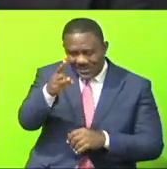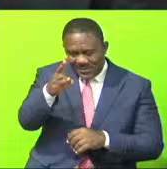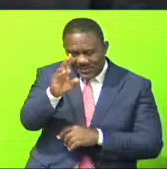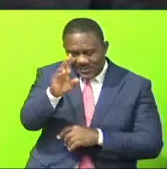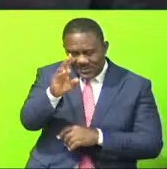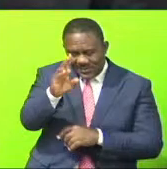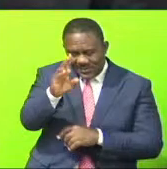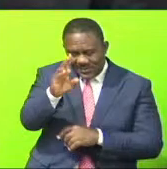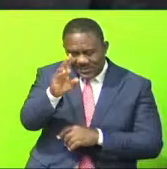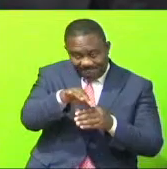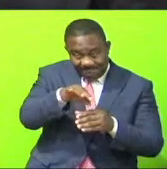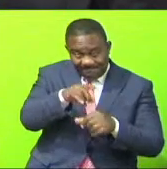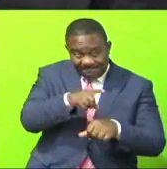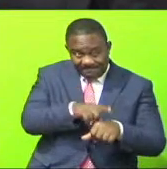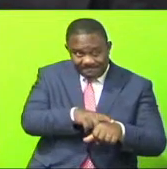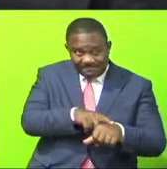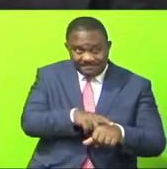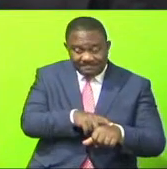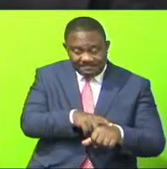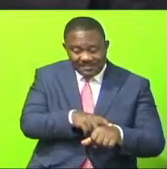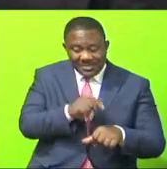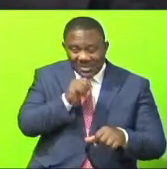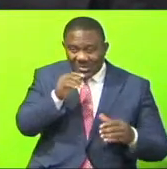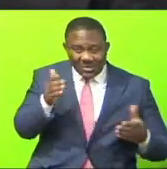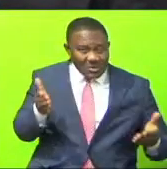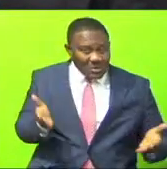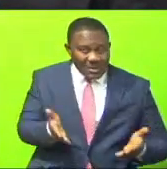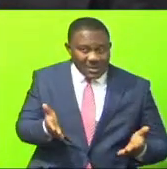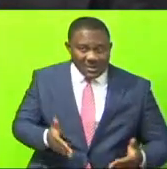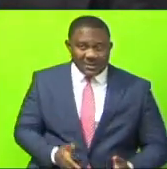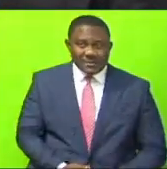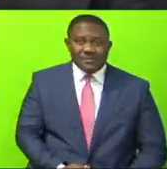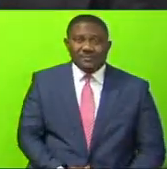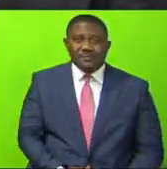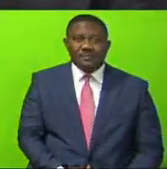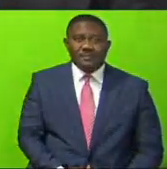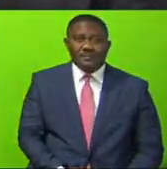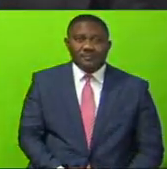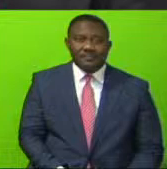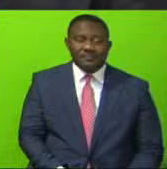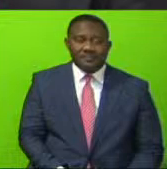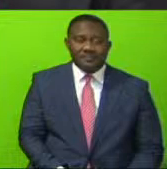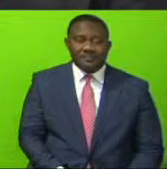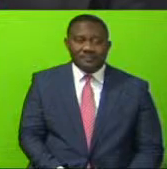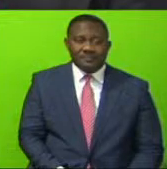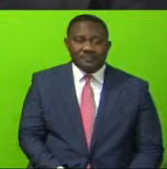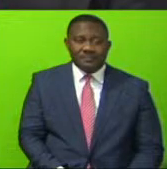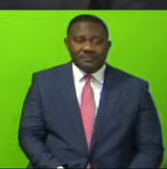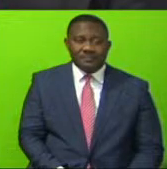And I don't want to say more than that because the gentleman who